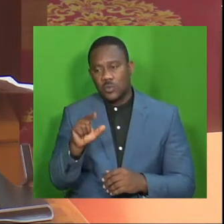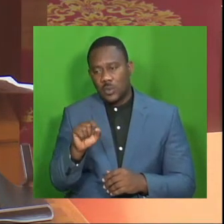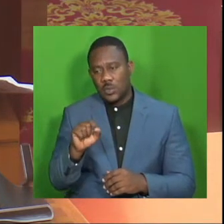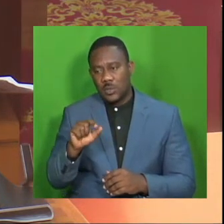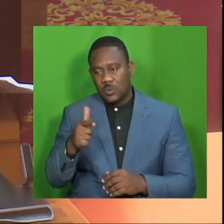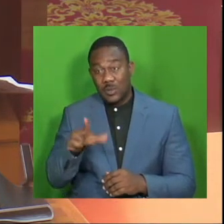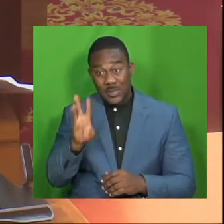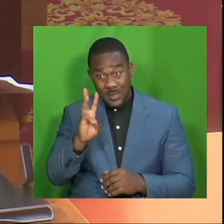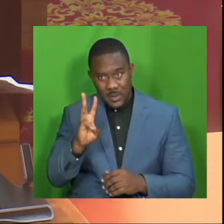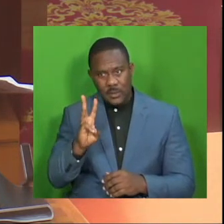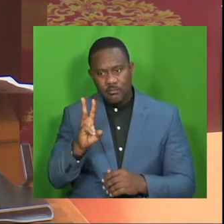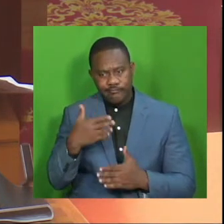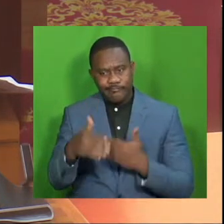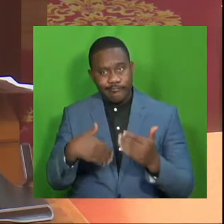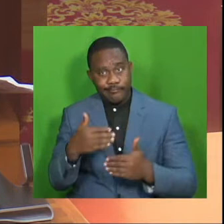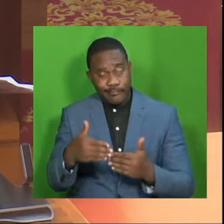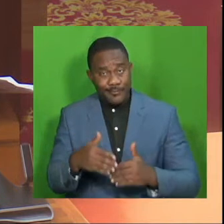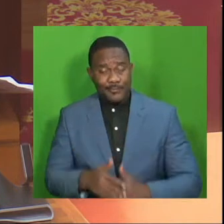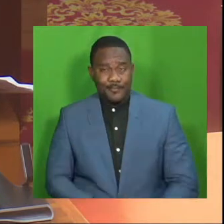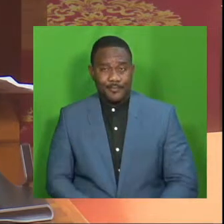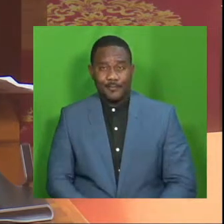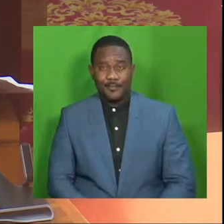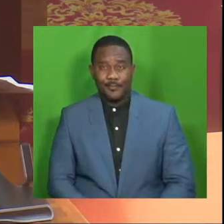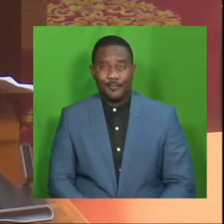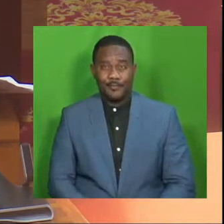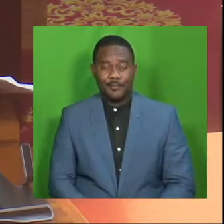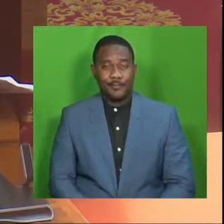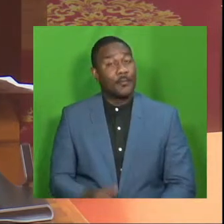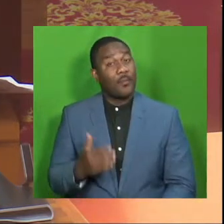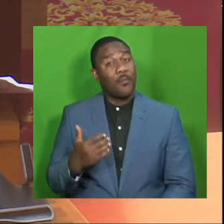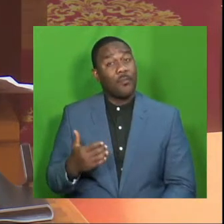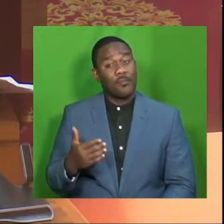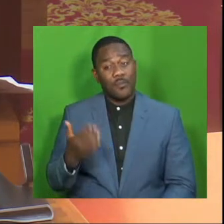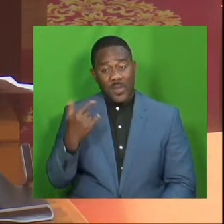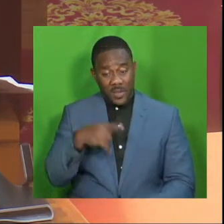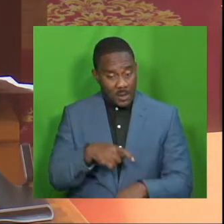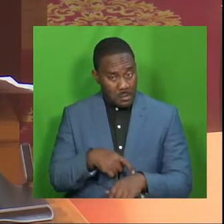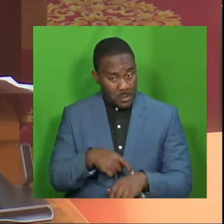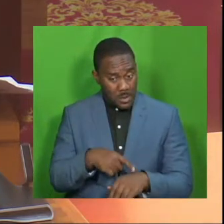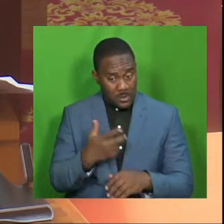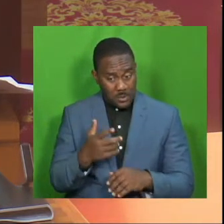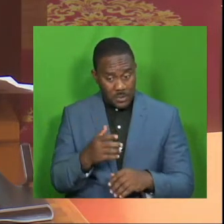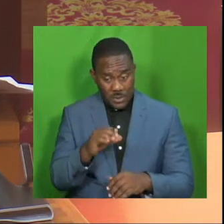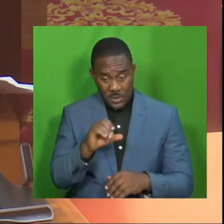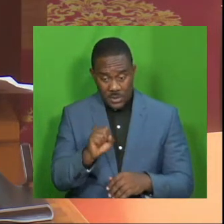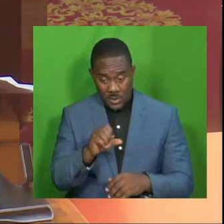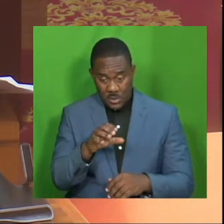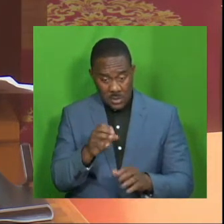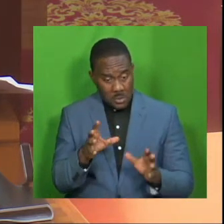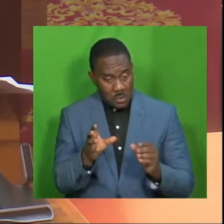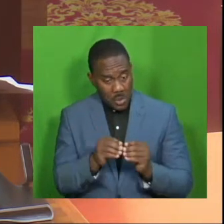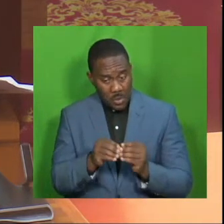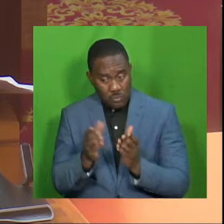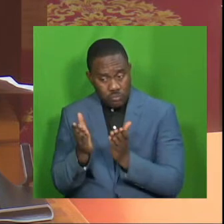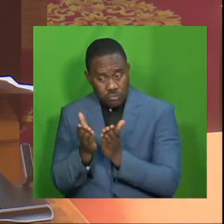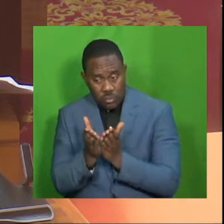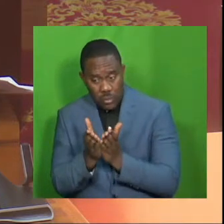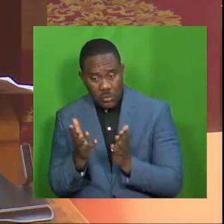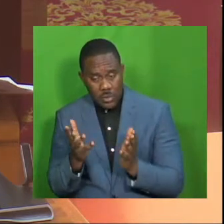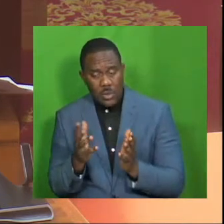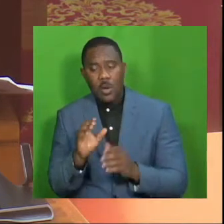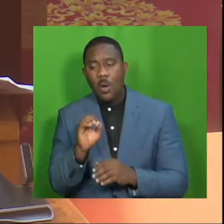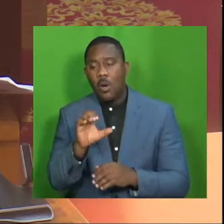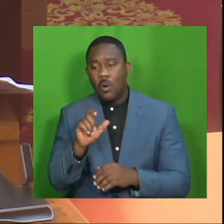ongoing. The last engagement was held with civil society organizations and academia in